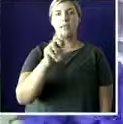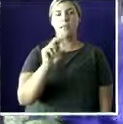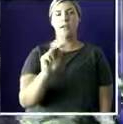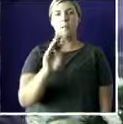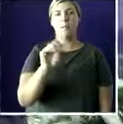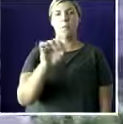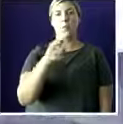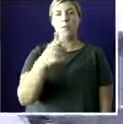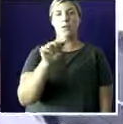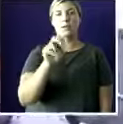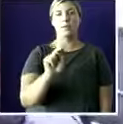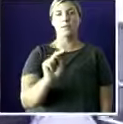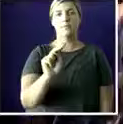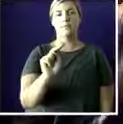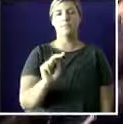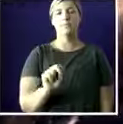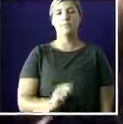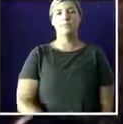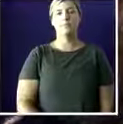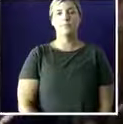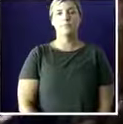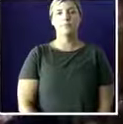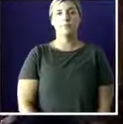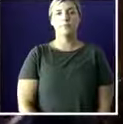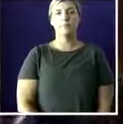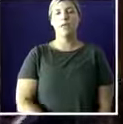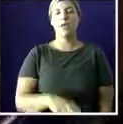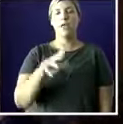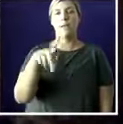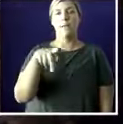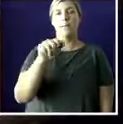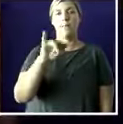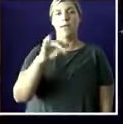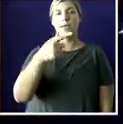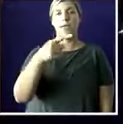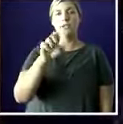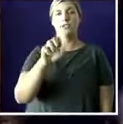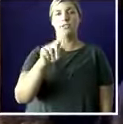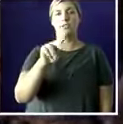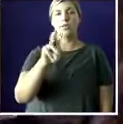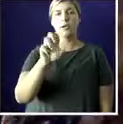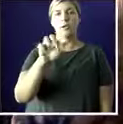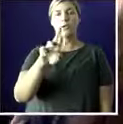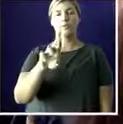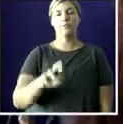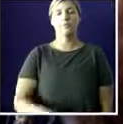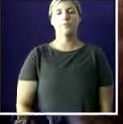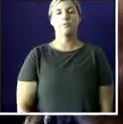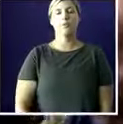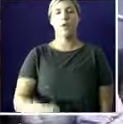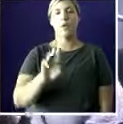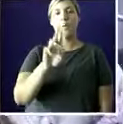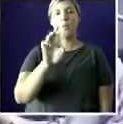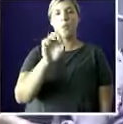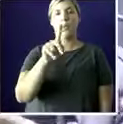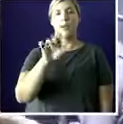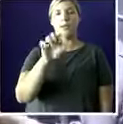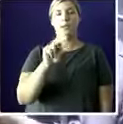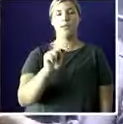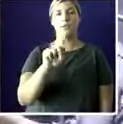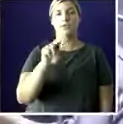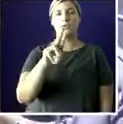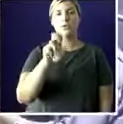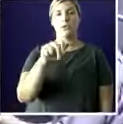Morgan. Paige Elizabeth Tucker. Braden Logan